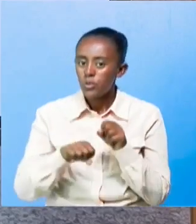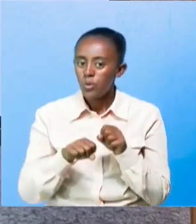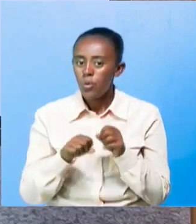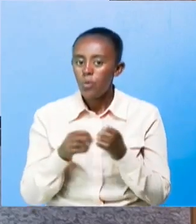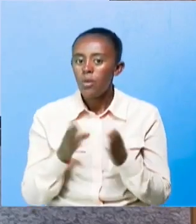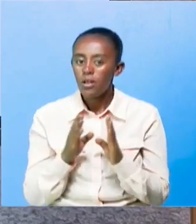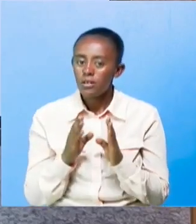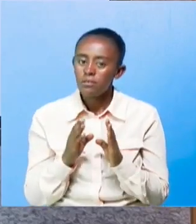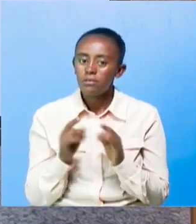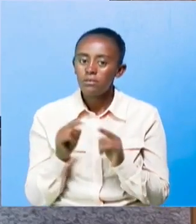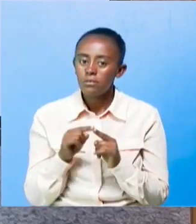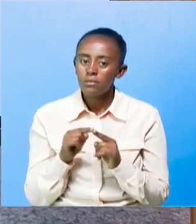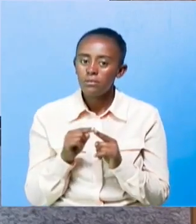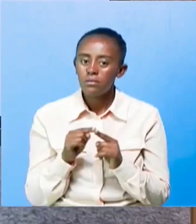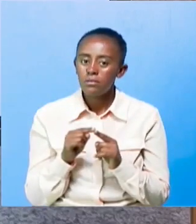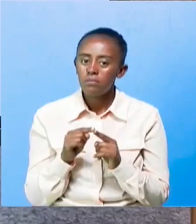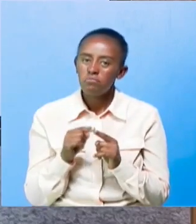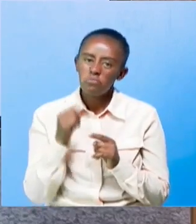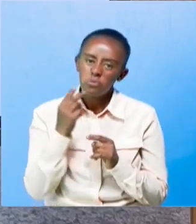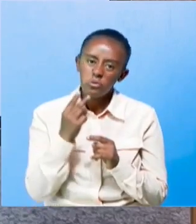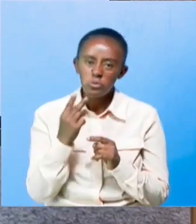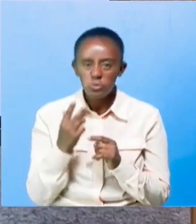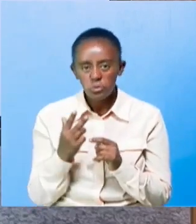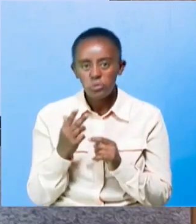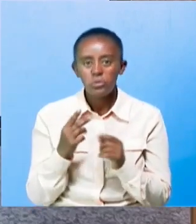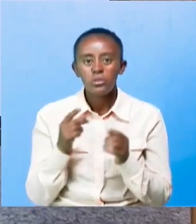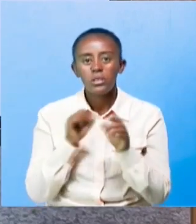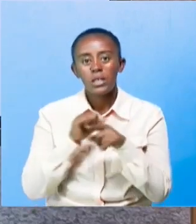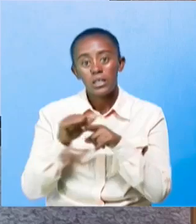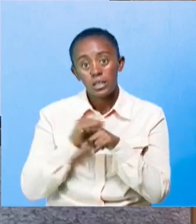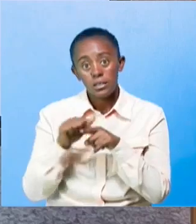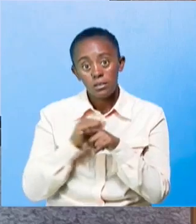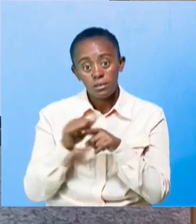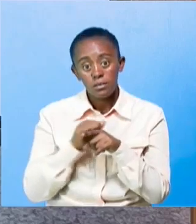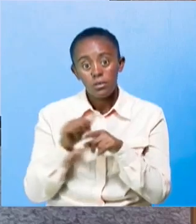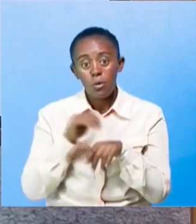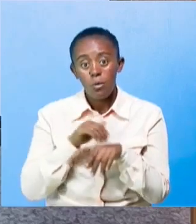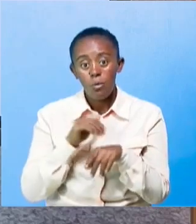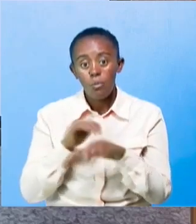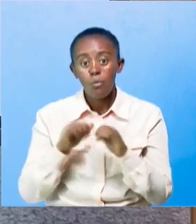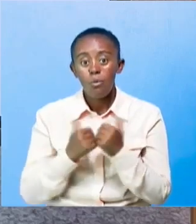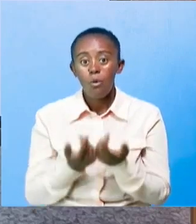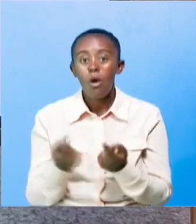let's do 2 or 3 exercises on